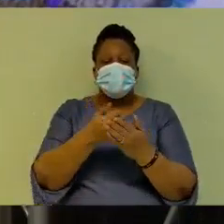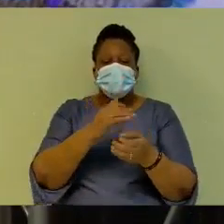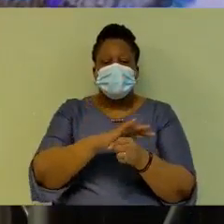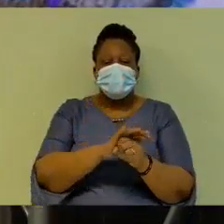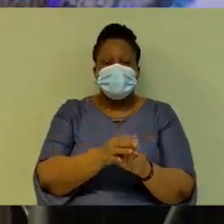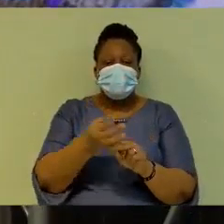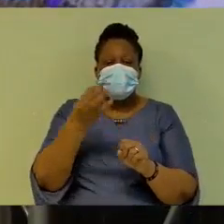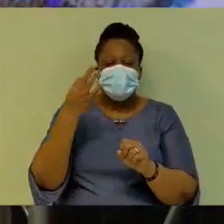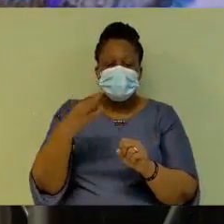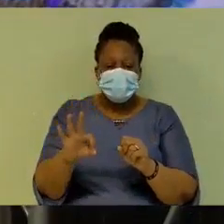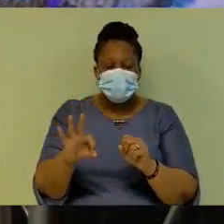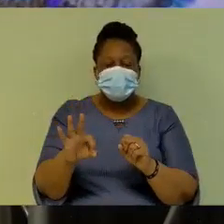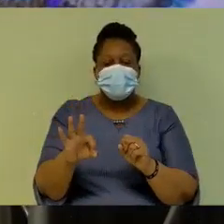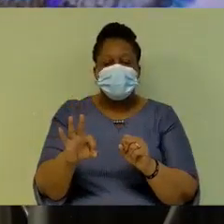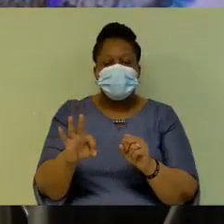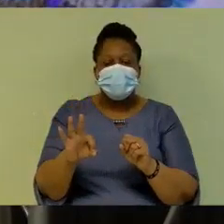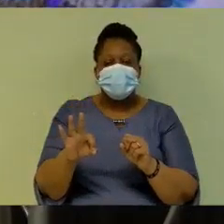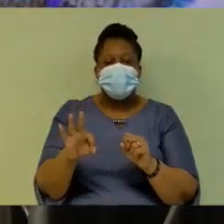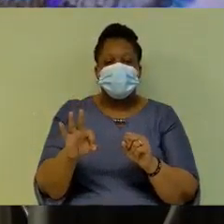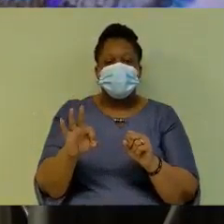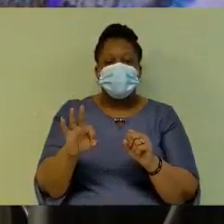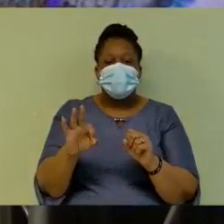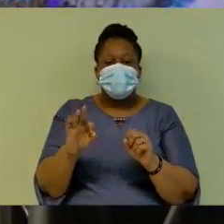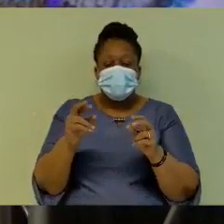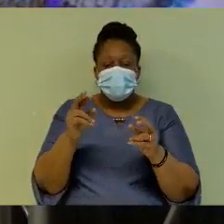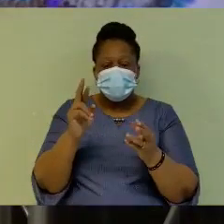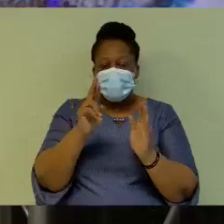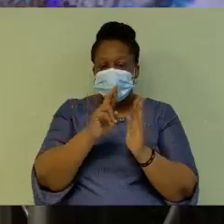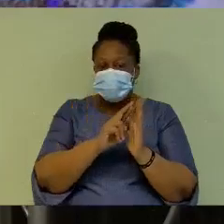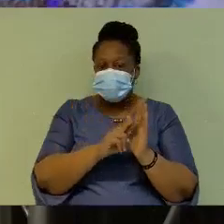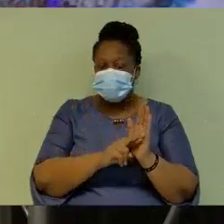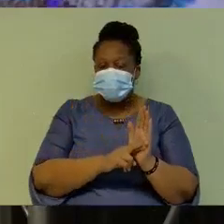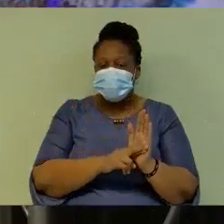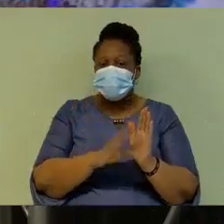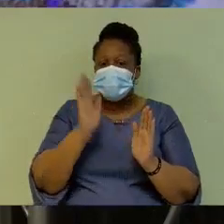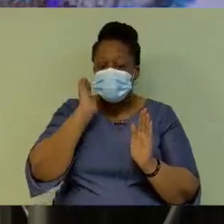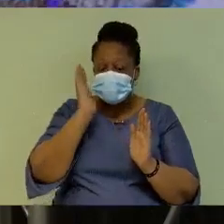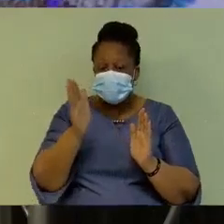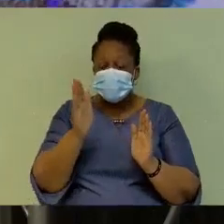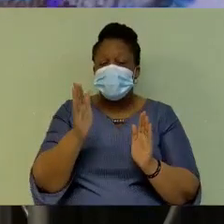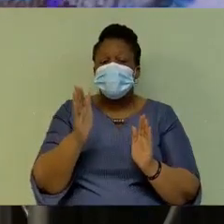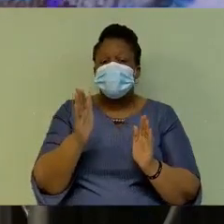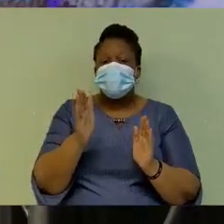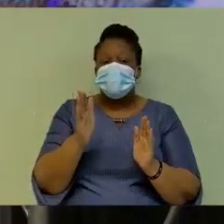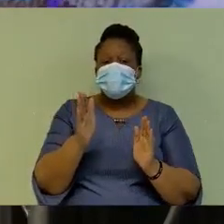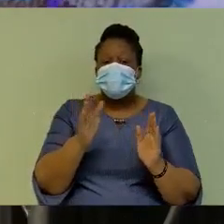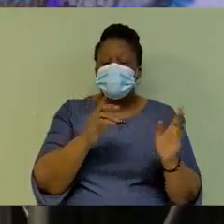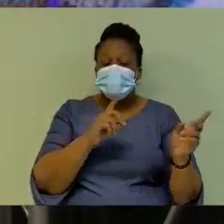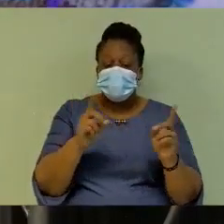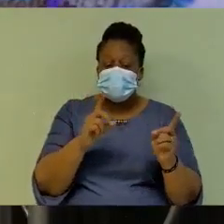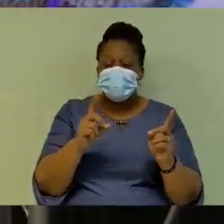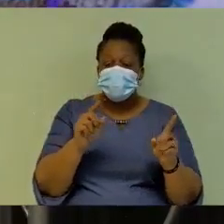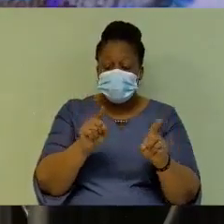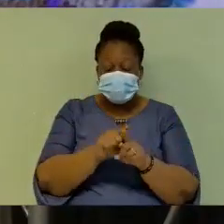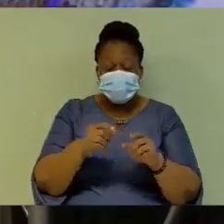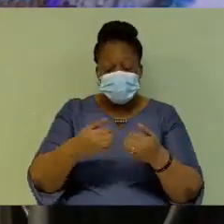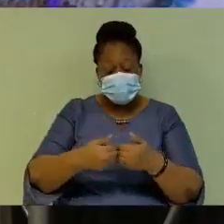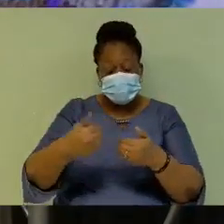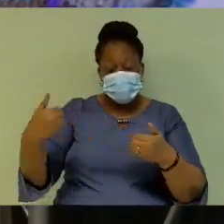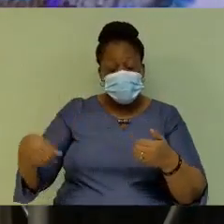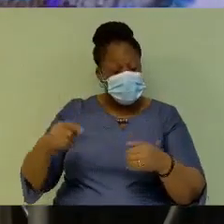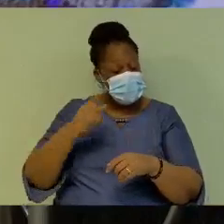will be observed during these tests. So students will be adequately spaced in the room to satisfy